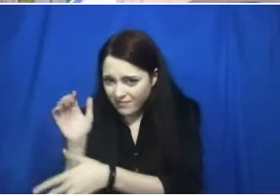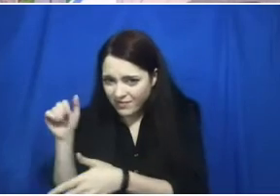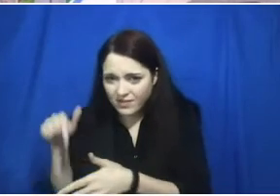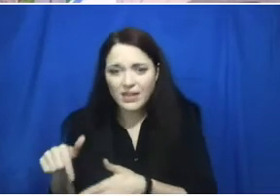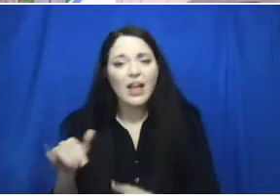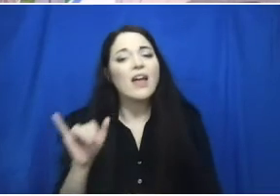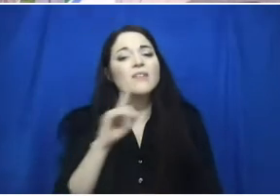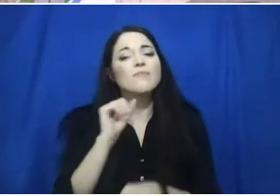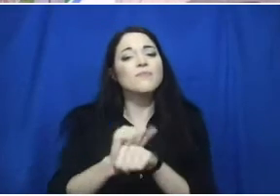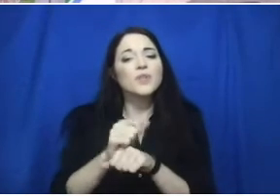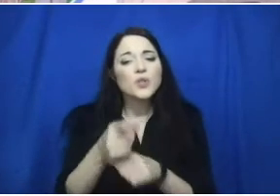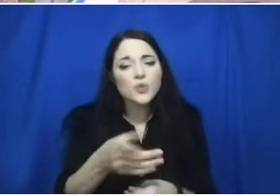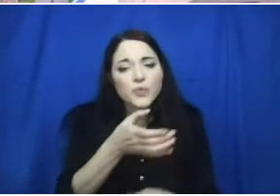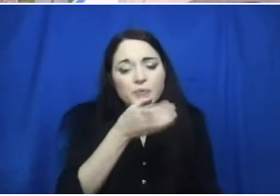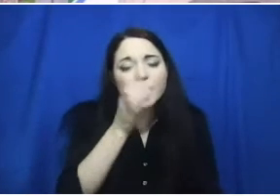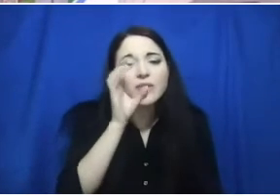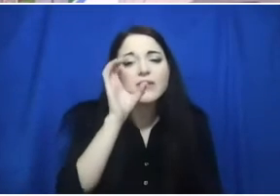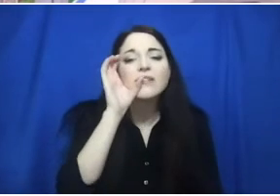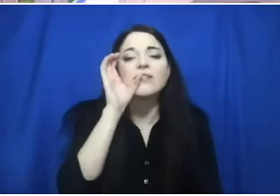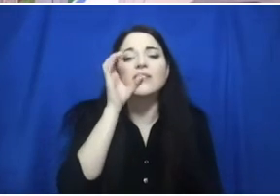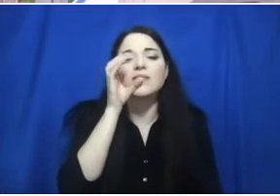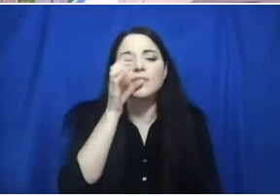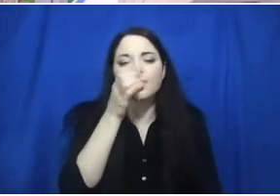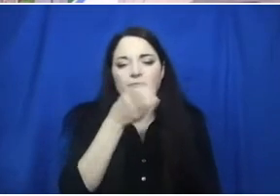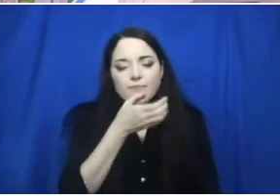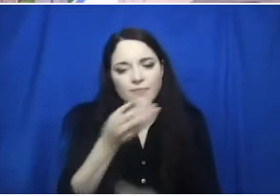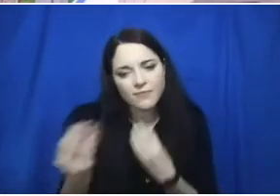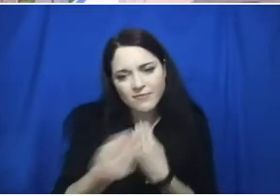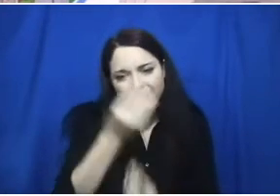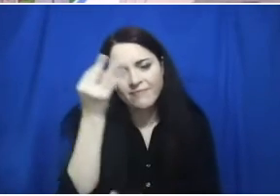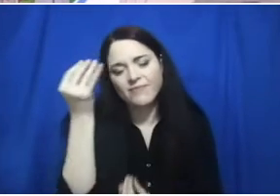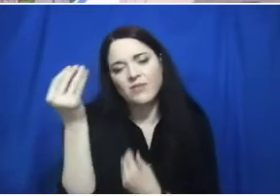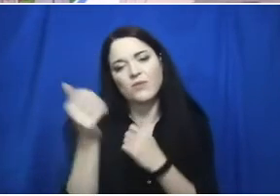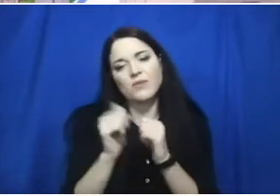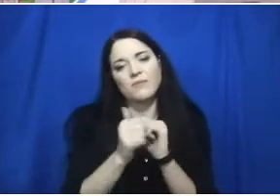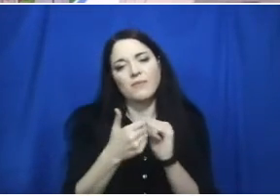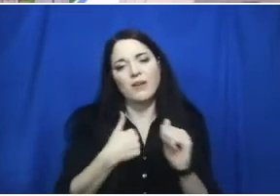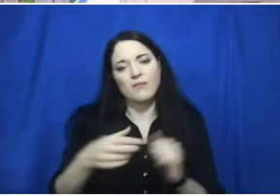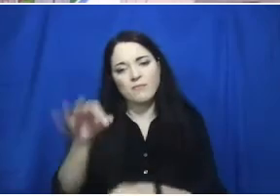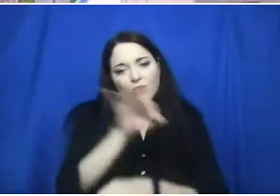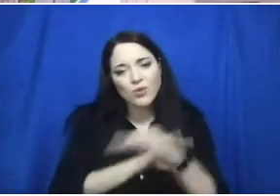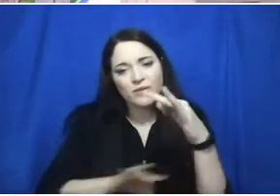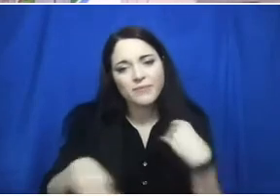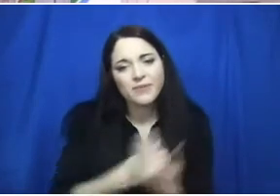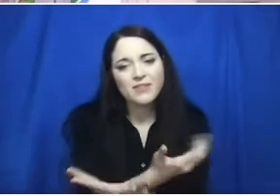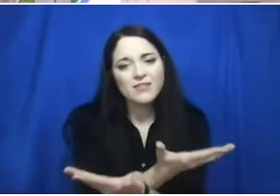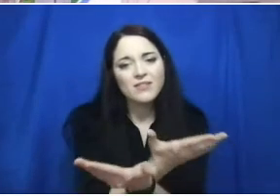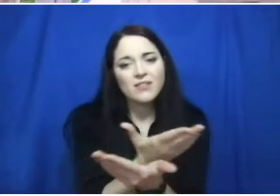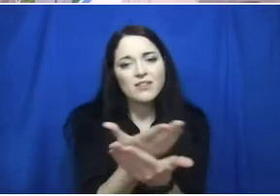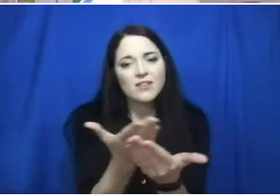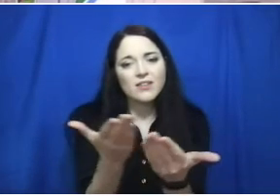And as you drink it, remember me.